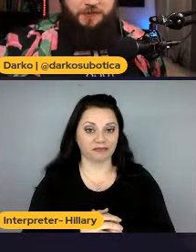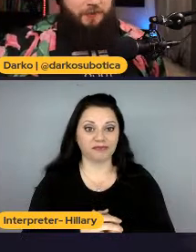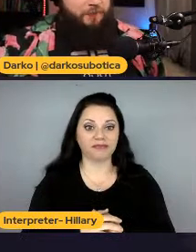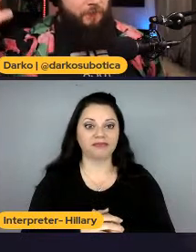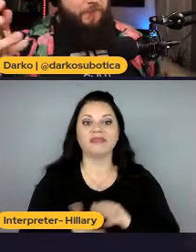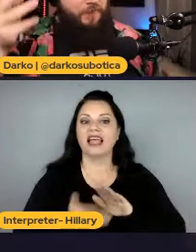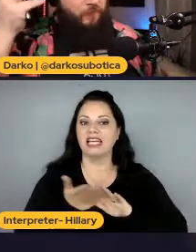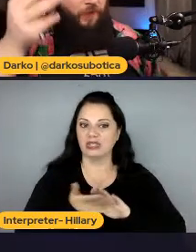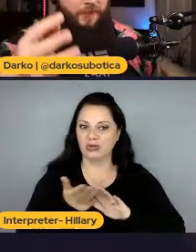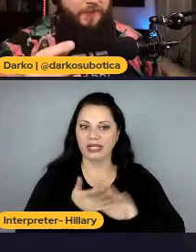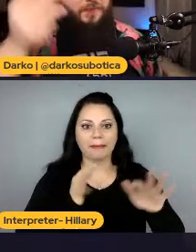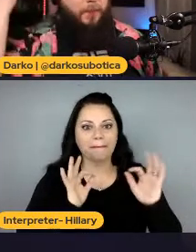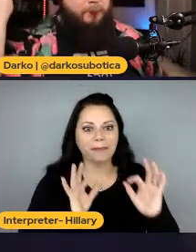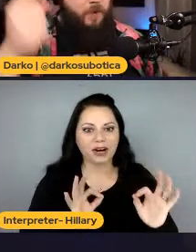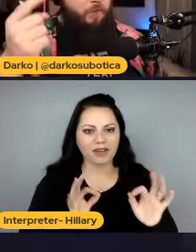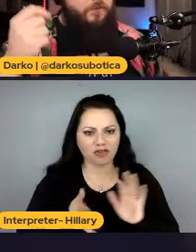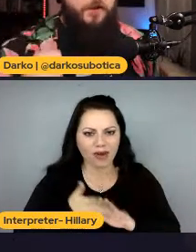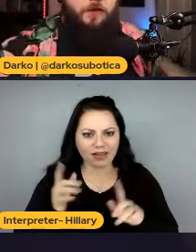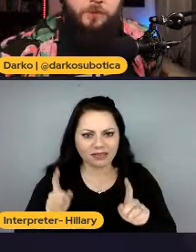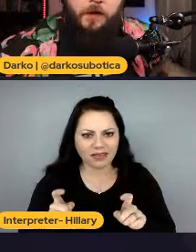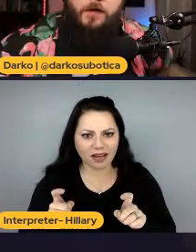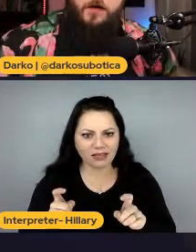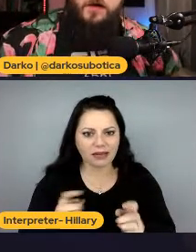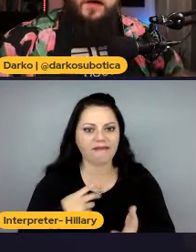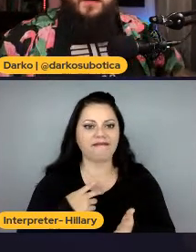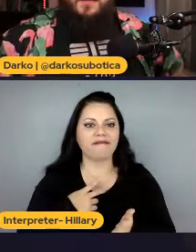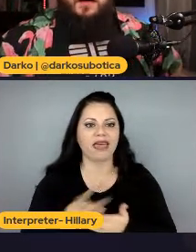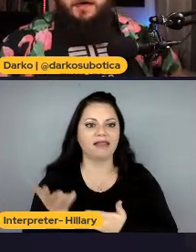executing jest. Perfect. Running test. Boom. Failed.